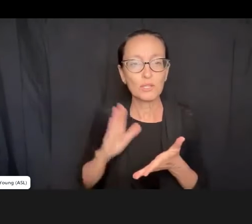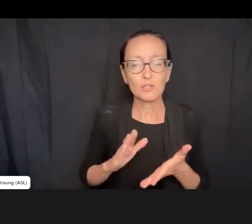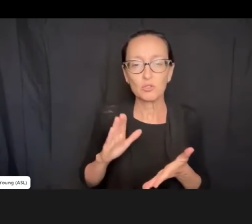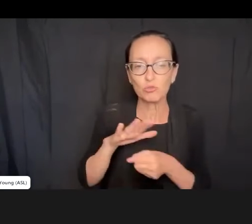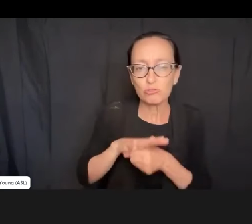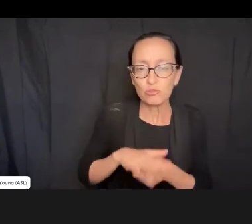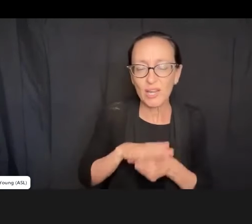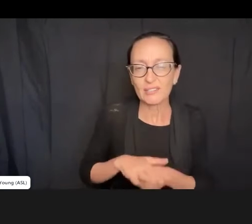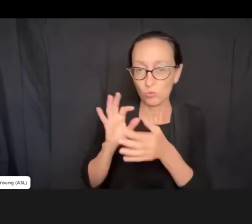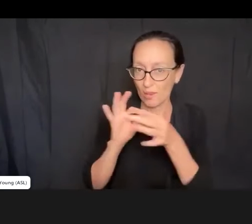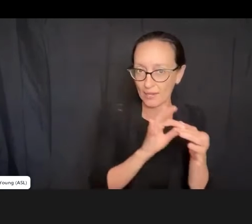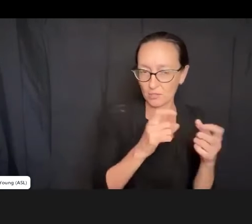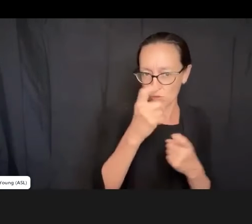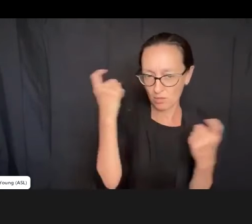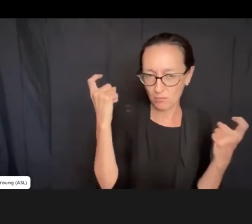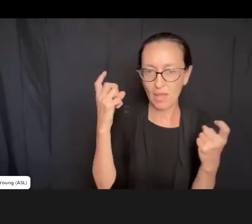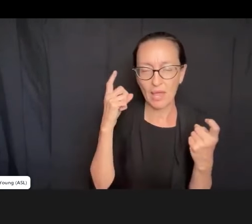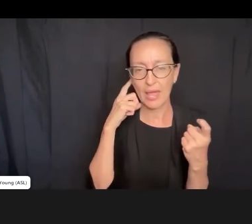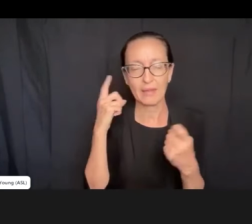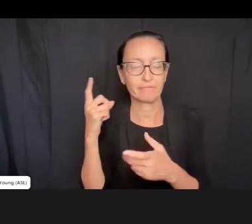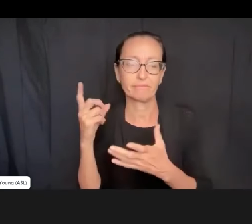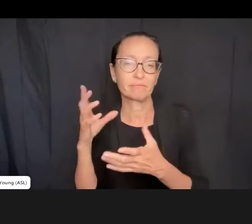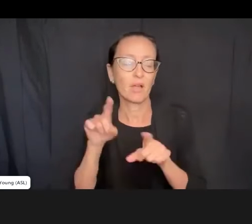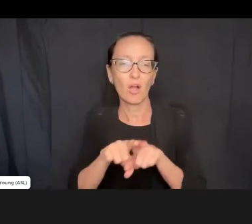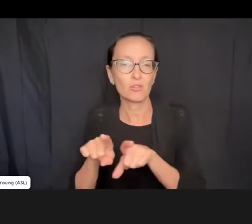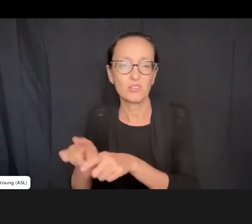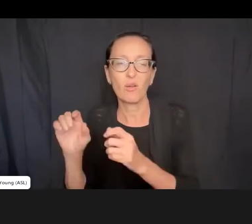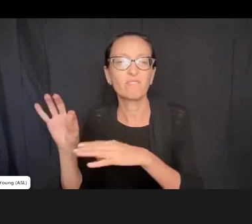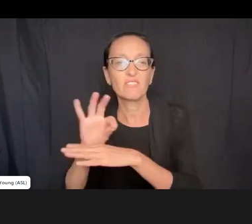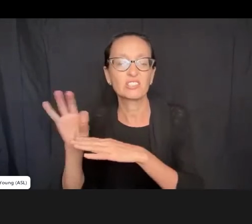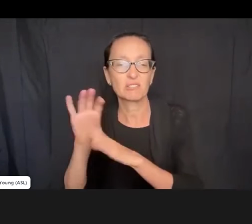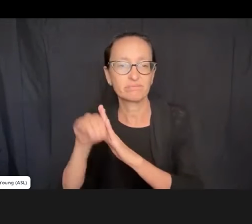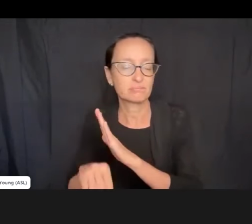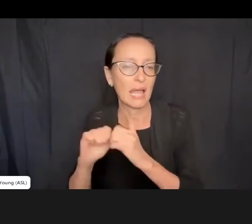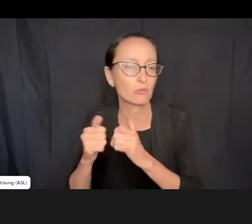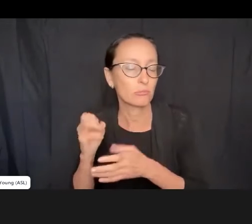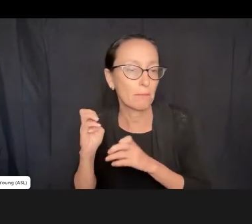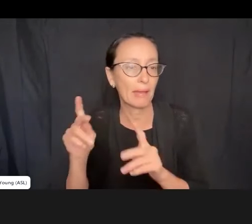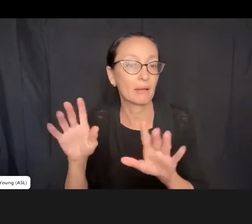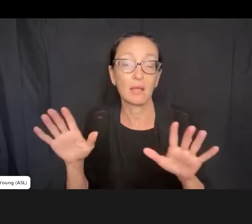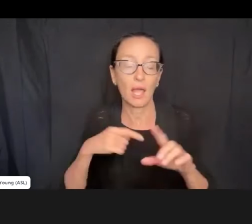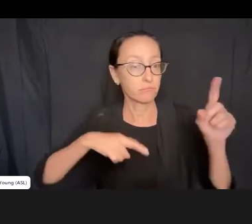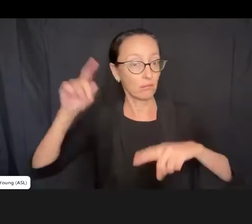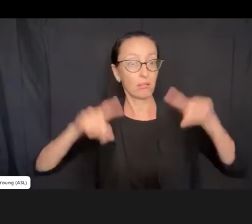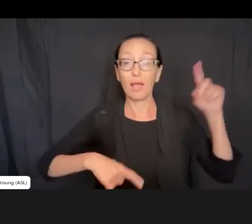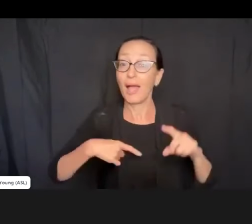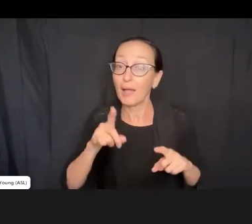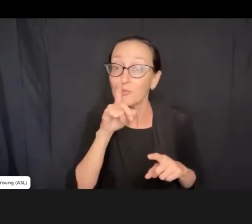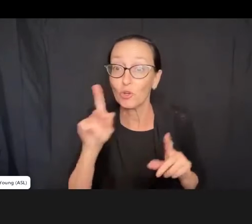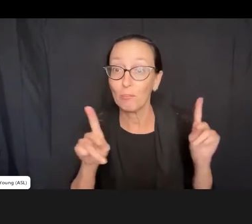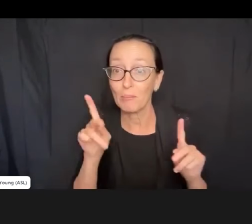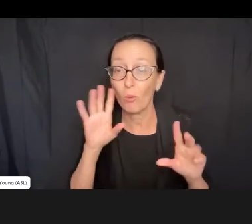improve functioning. And there are a host of different evidence-based trauma and grief treatments. People are probably going to put in chat other ones that they